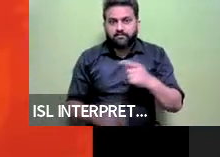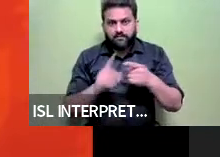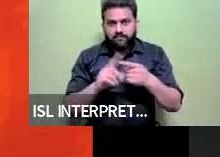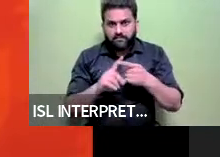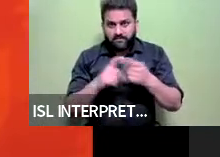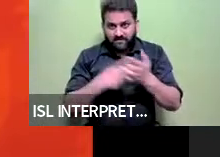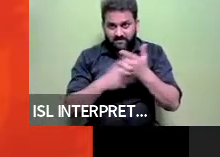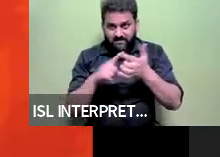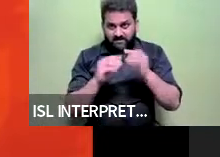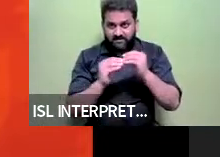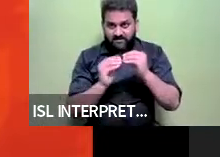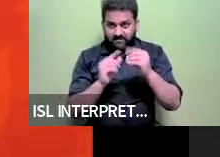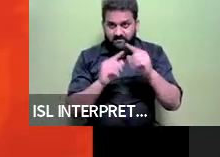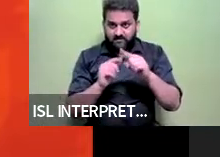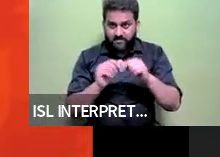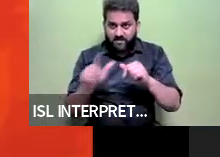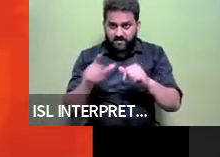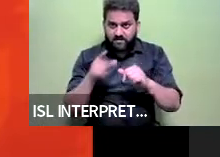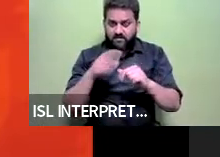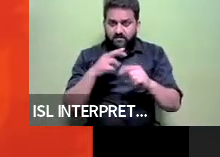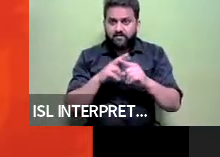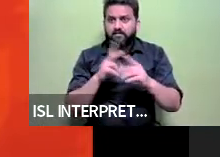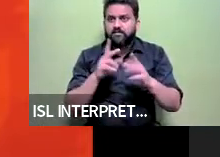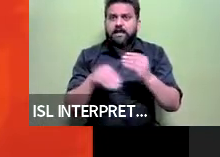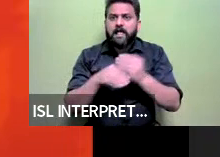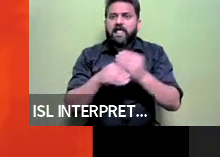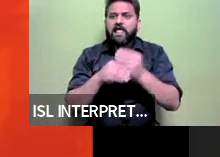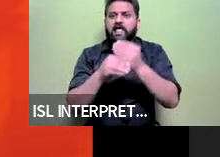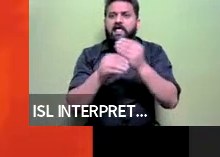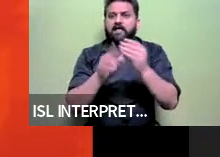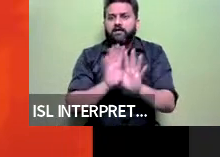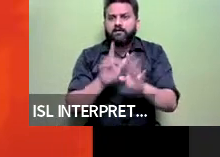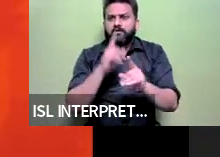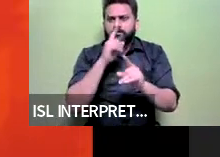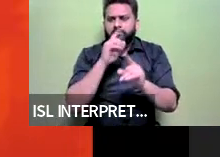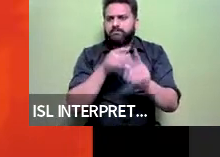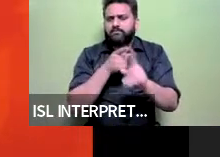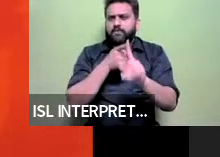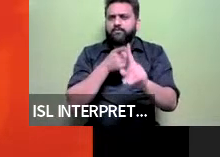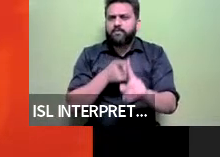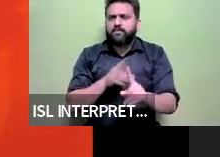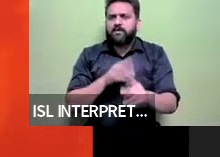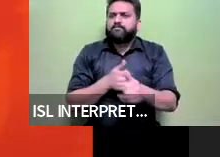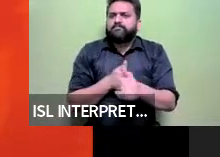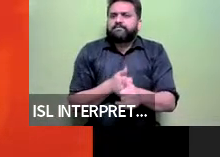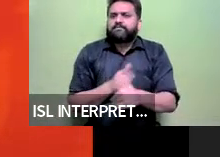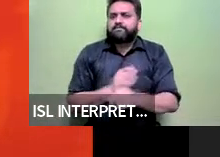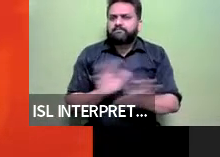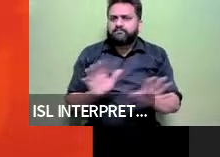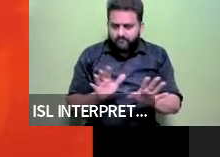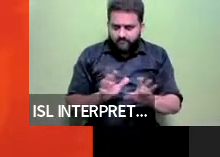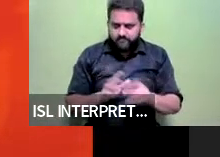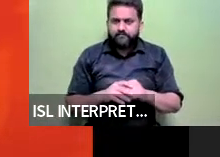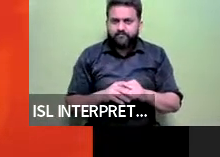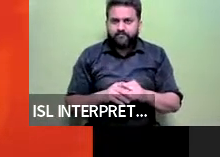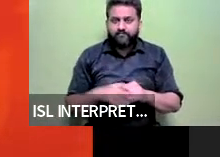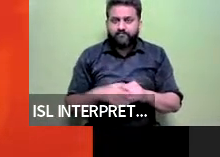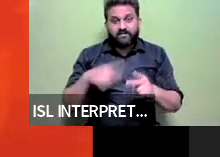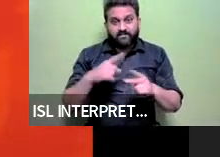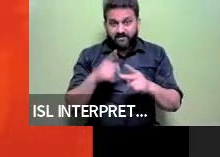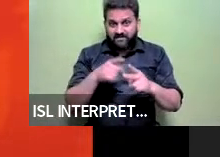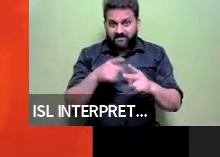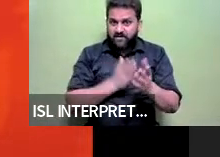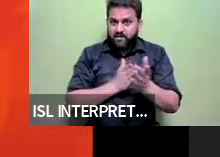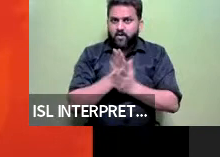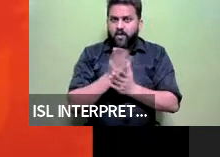no new arguments. Don't add anything extra. Just rebut on the point which you have been given. Again, this technique is very